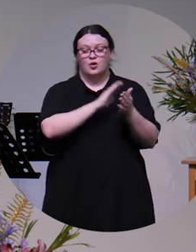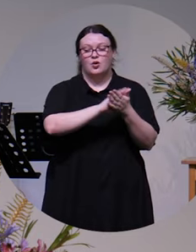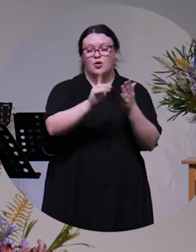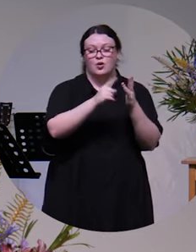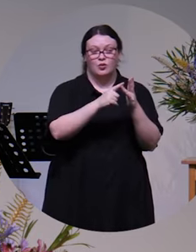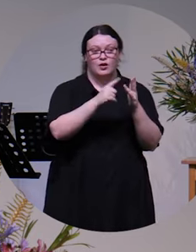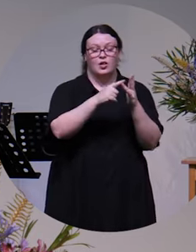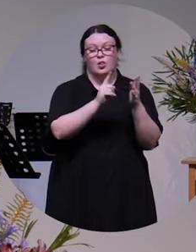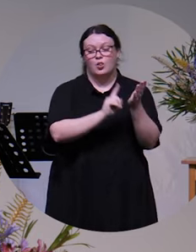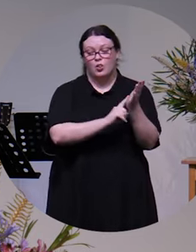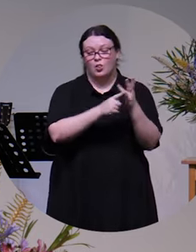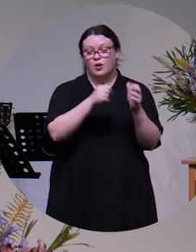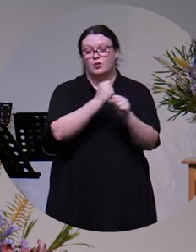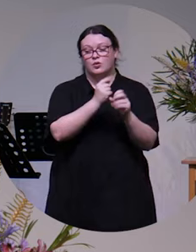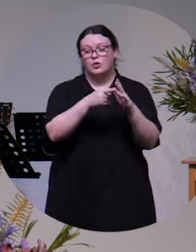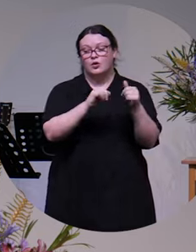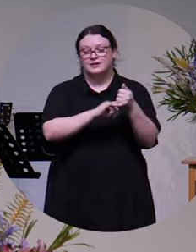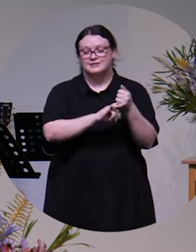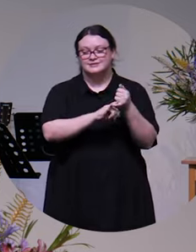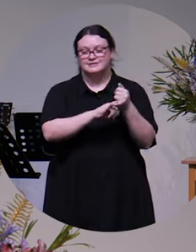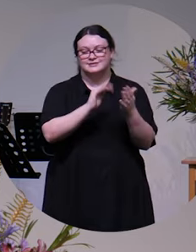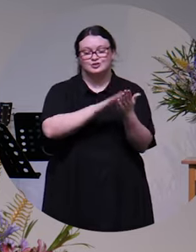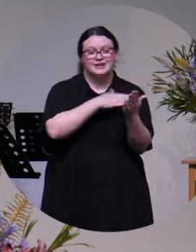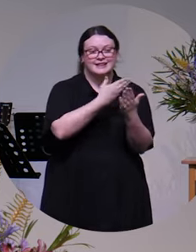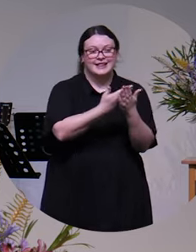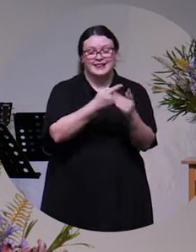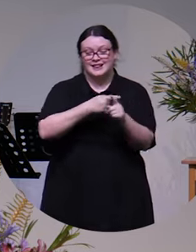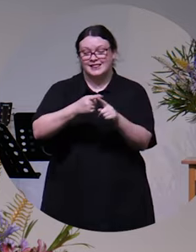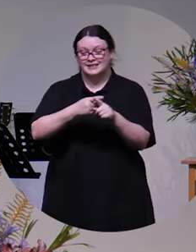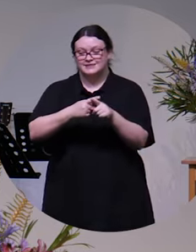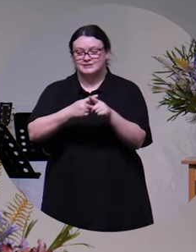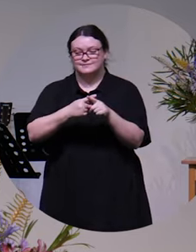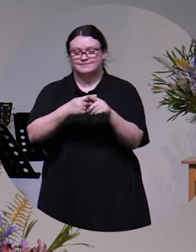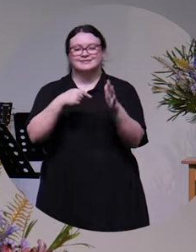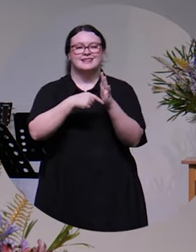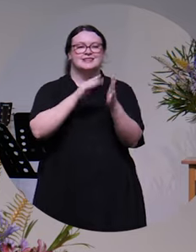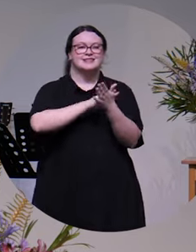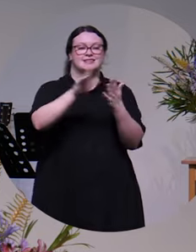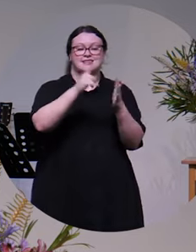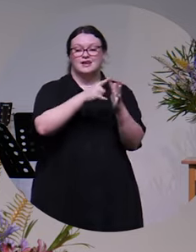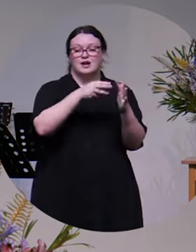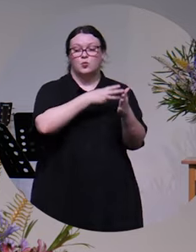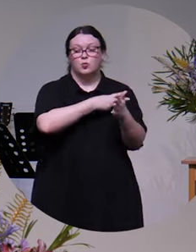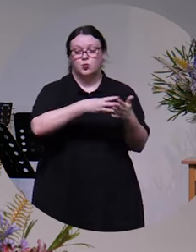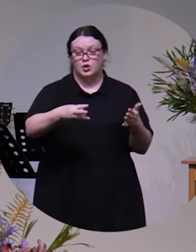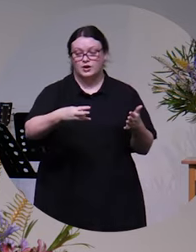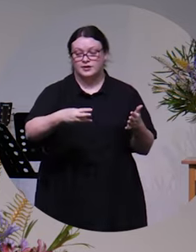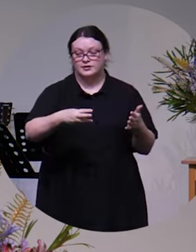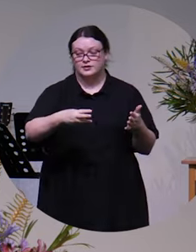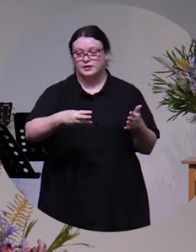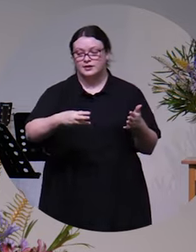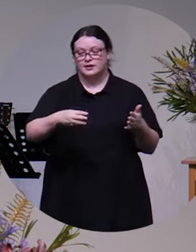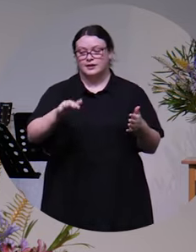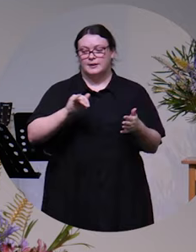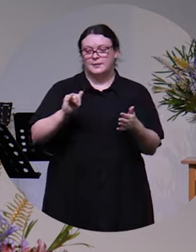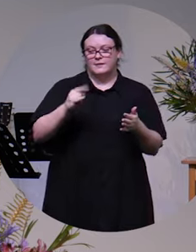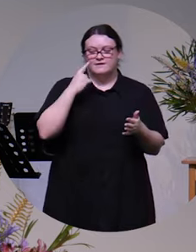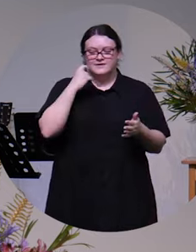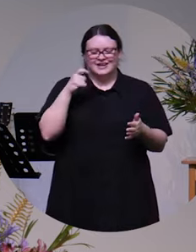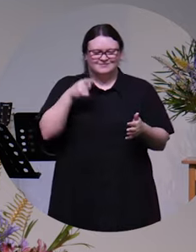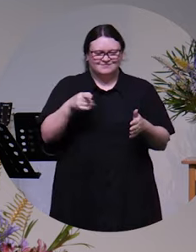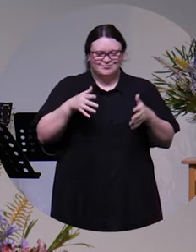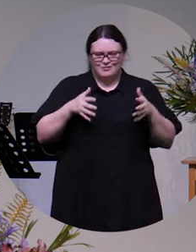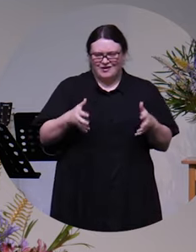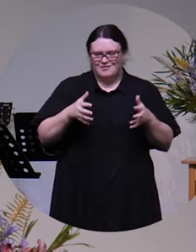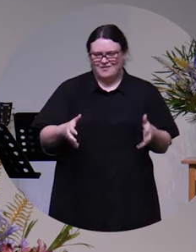into English as the Word. If we came unprepared to this passage, we might find it strange because the verse does not